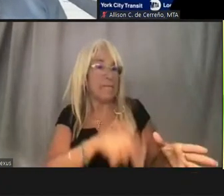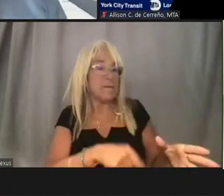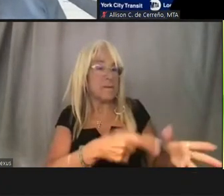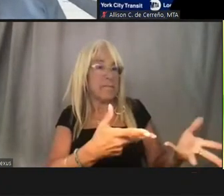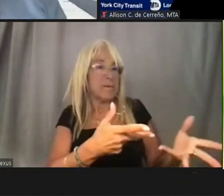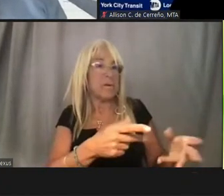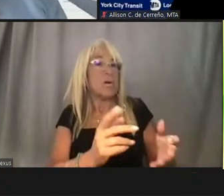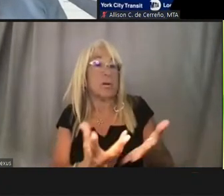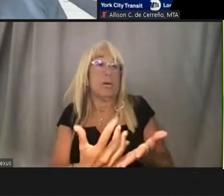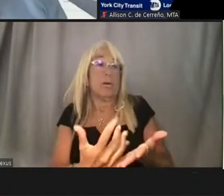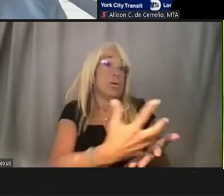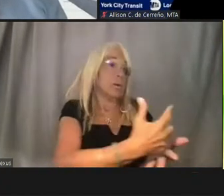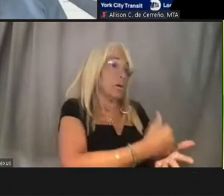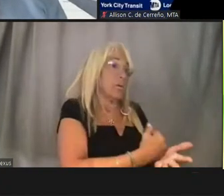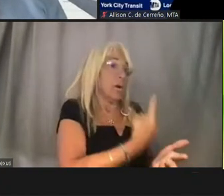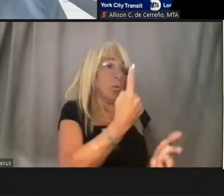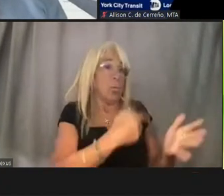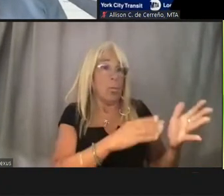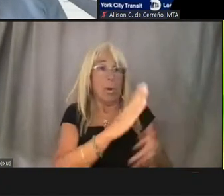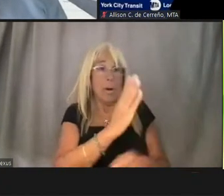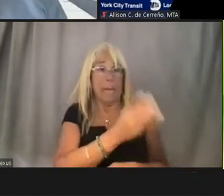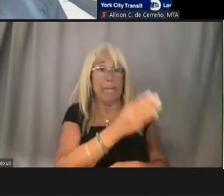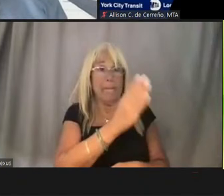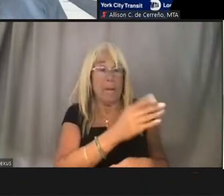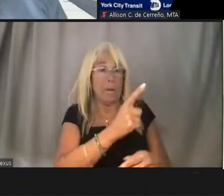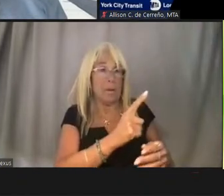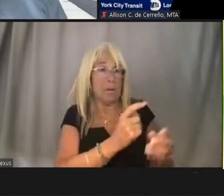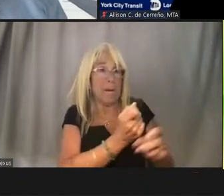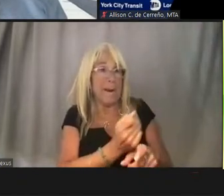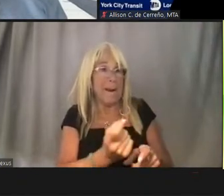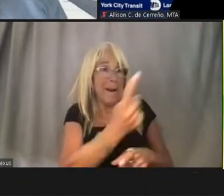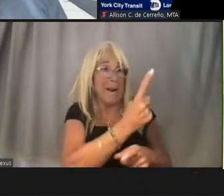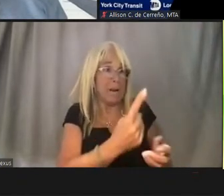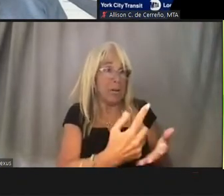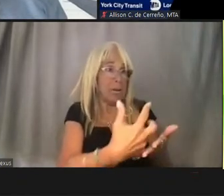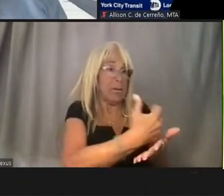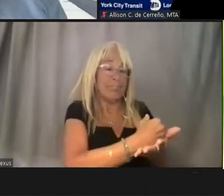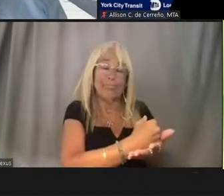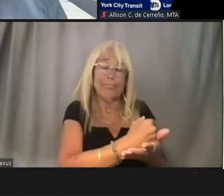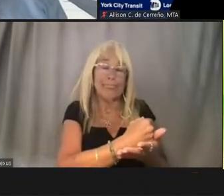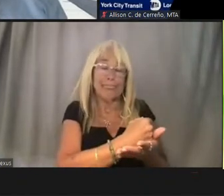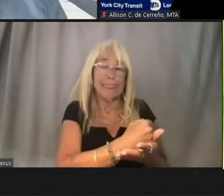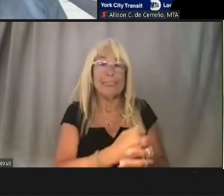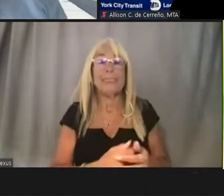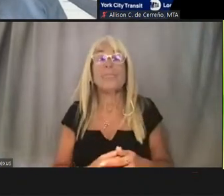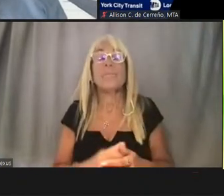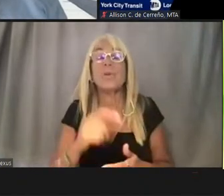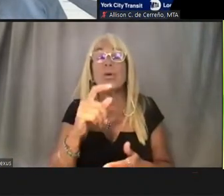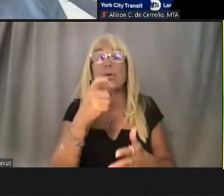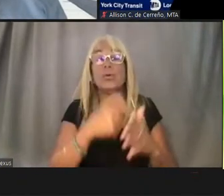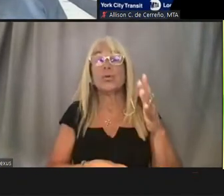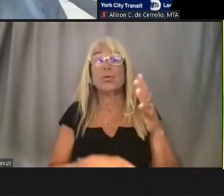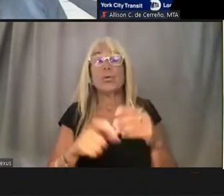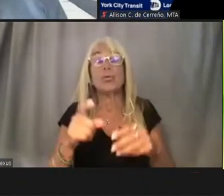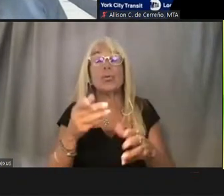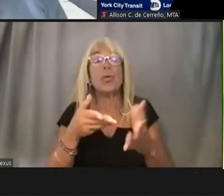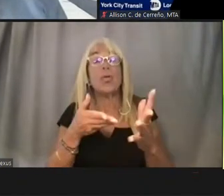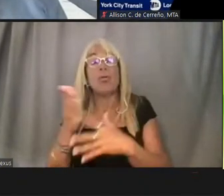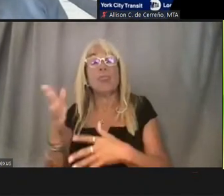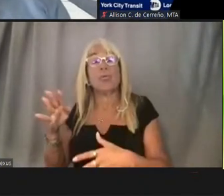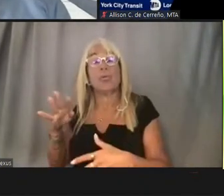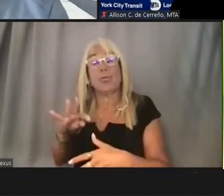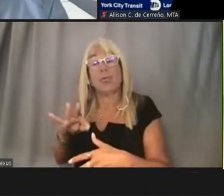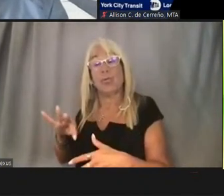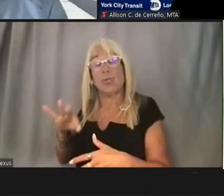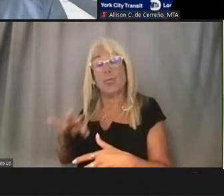billion in annual revenue while told shopping among Bridges and tunnels should be addressed doing so through credits to the congestion